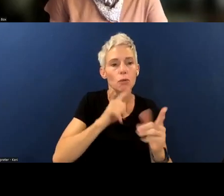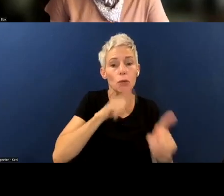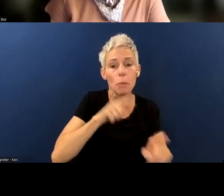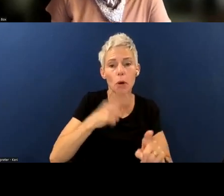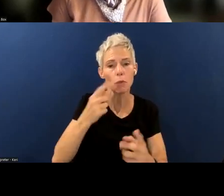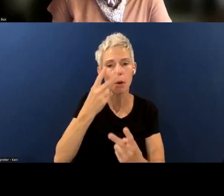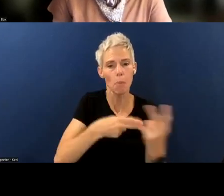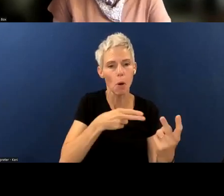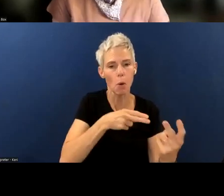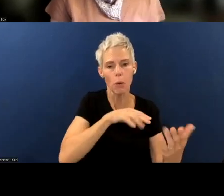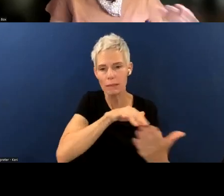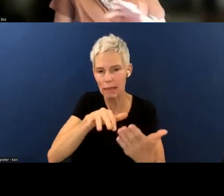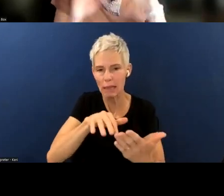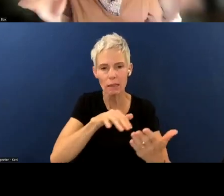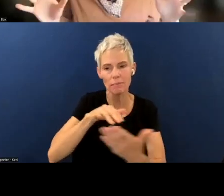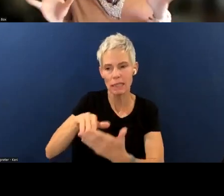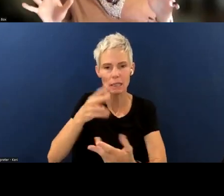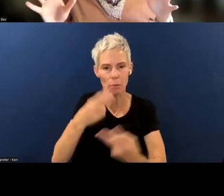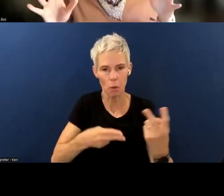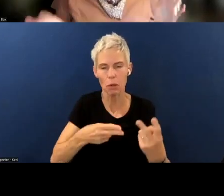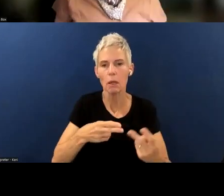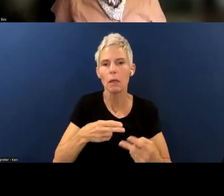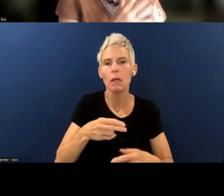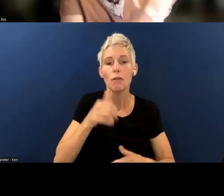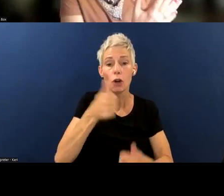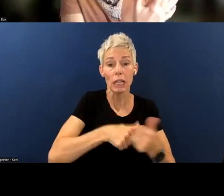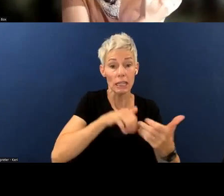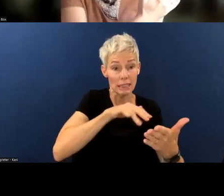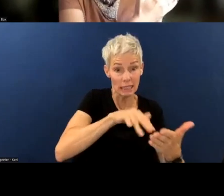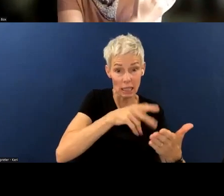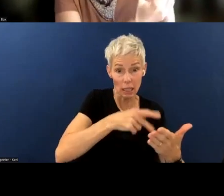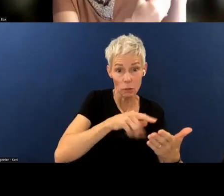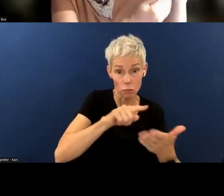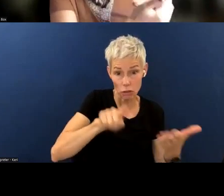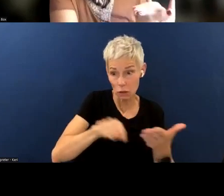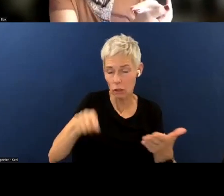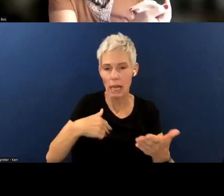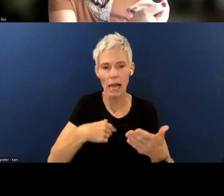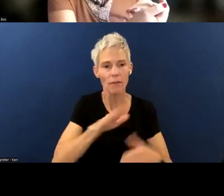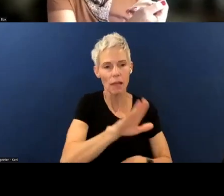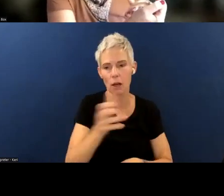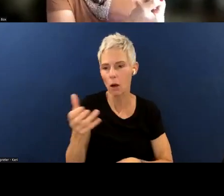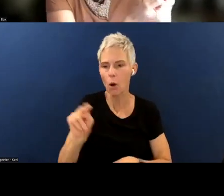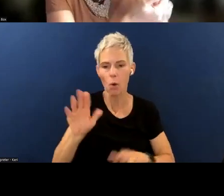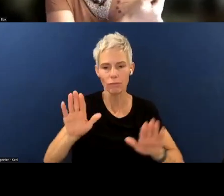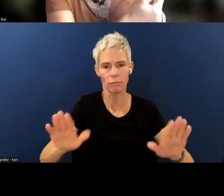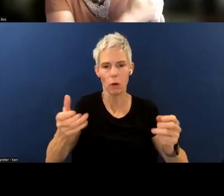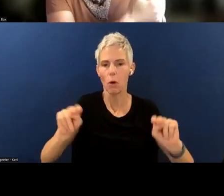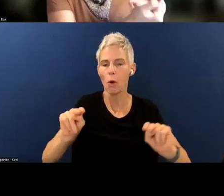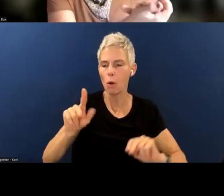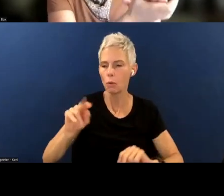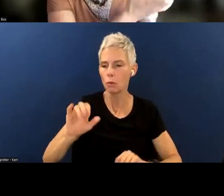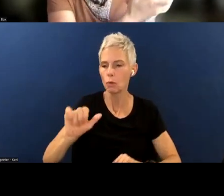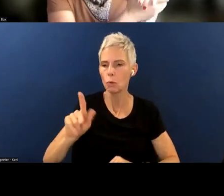a number of toolkits. So we have main toolkits for each of the studies, but then we also have individual toolkits for each of